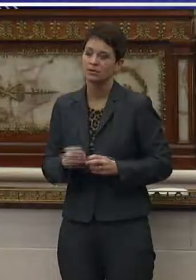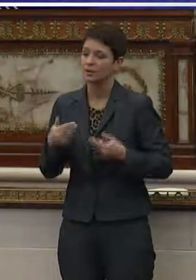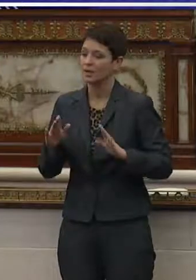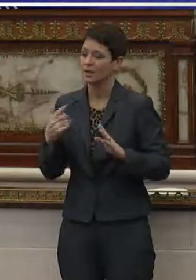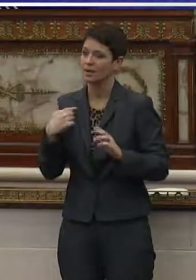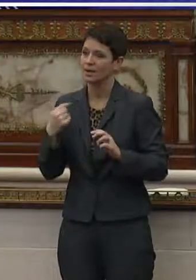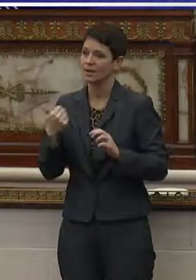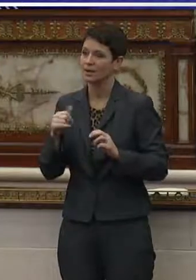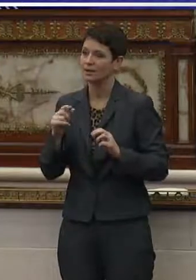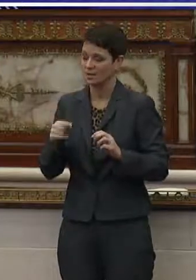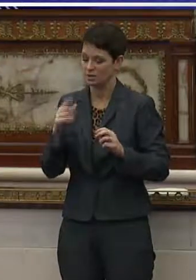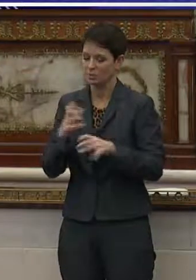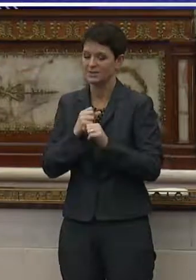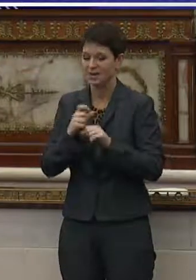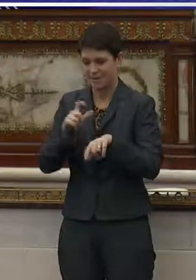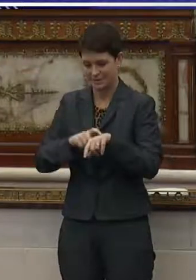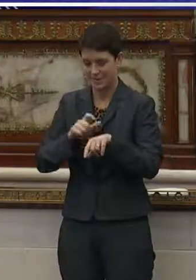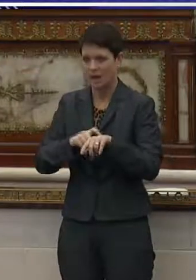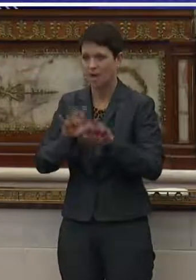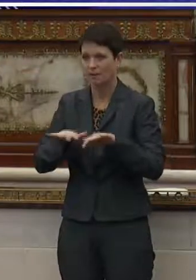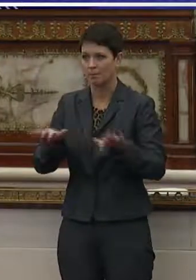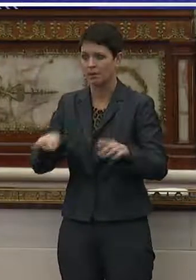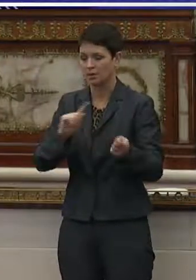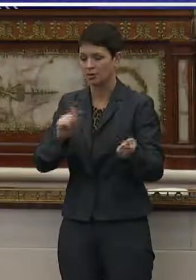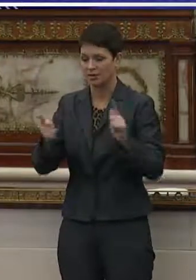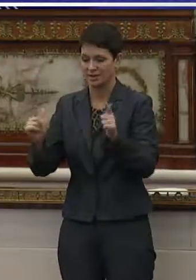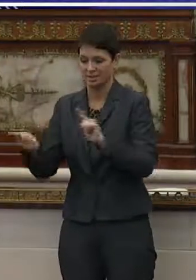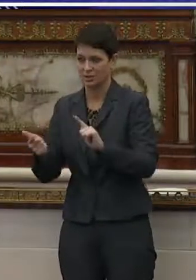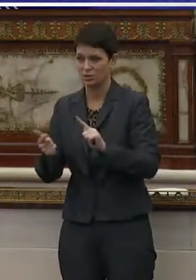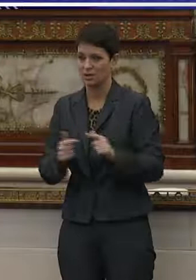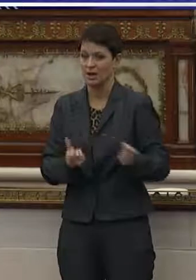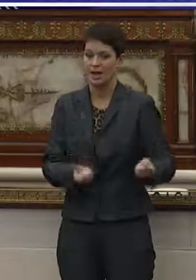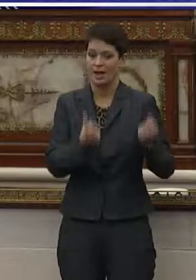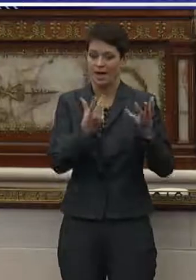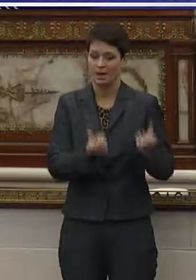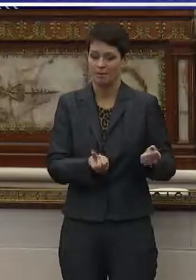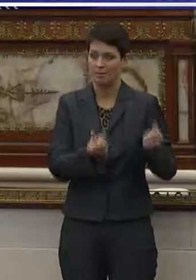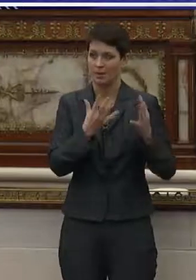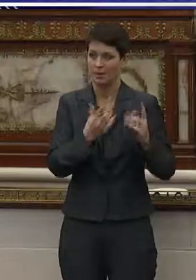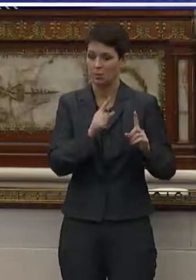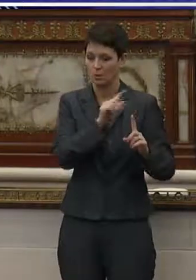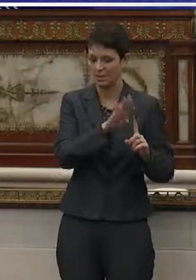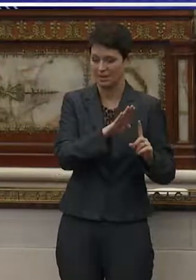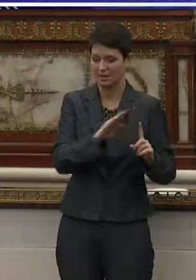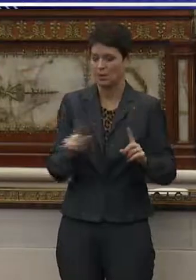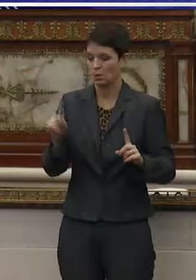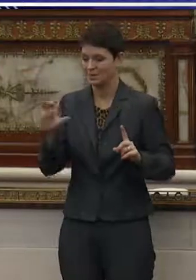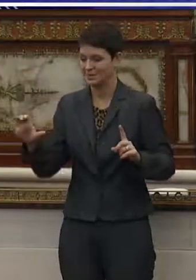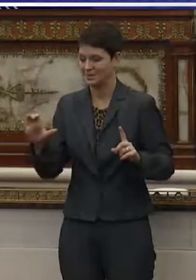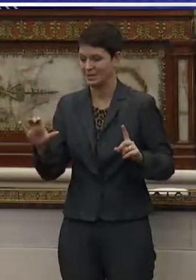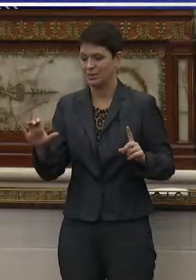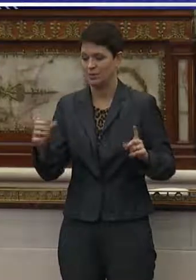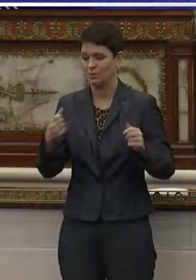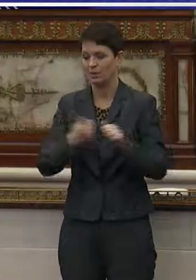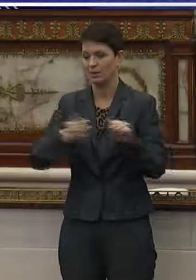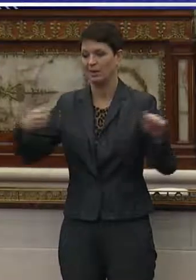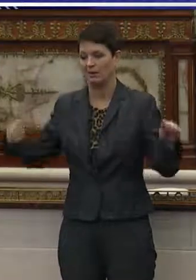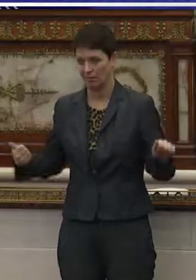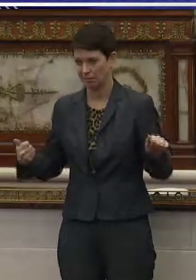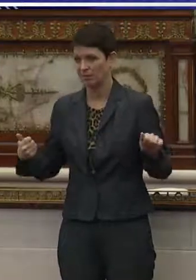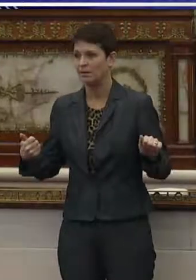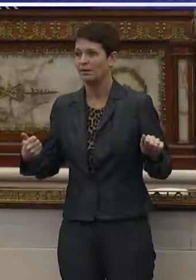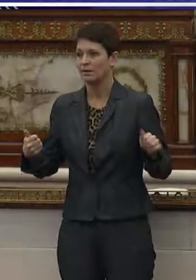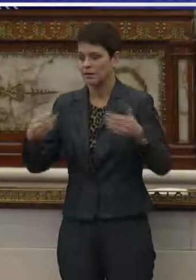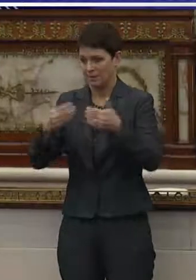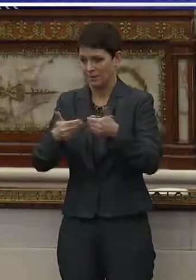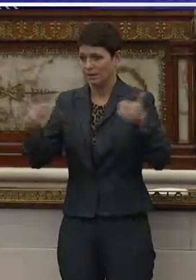can, because this is going to take a while, and the transition between the volume between 1B and 1C is going to be so drastic. Is there any way